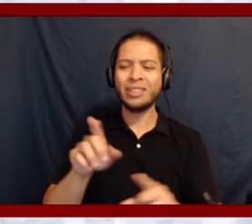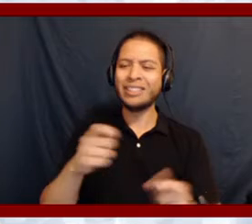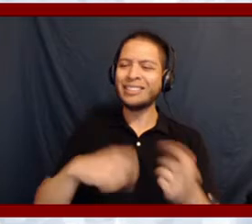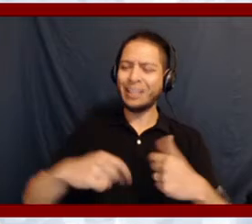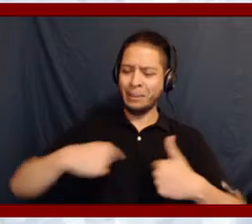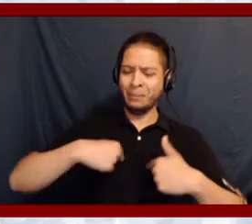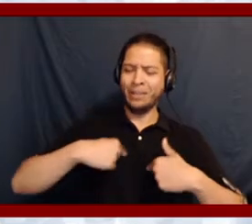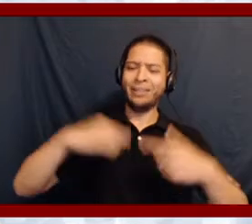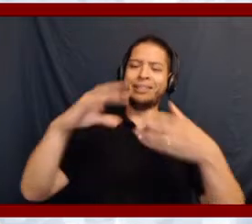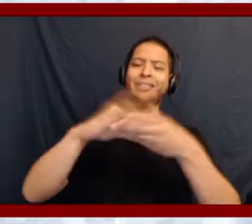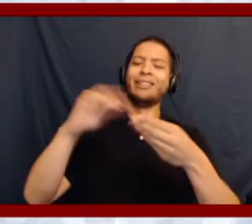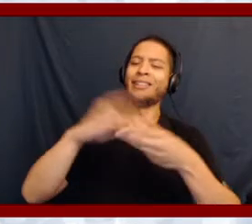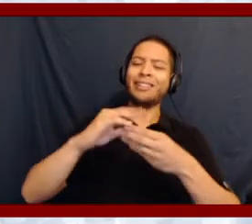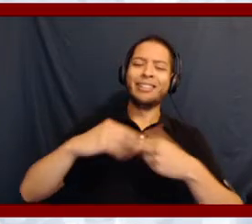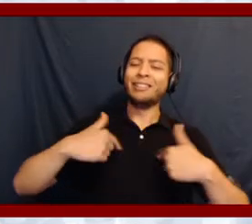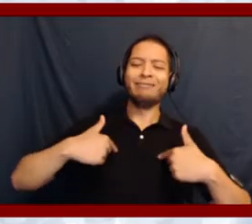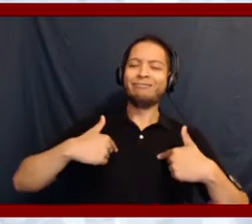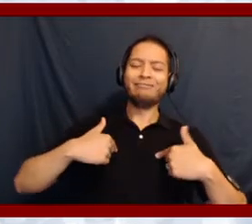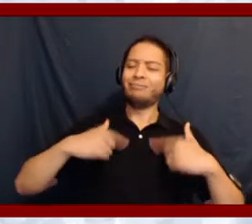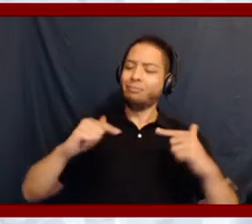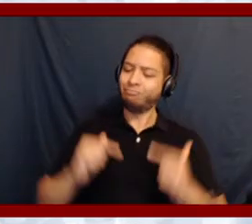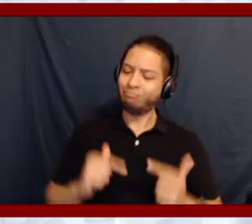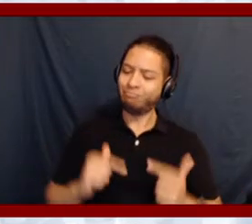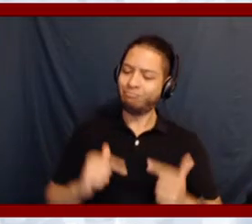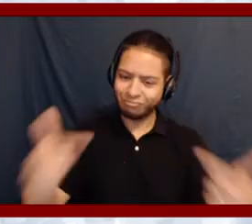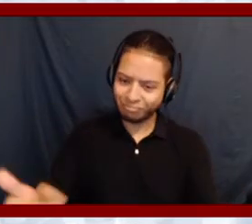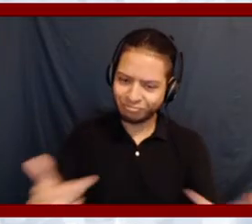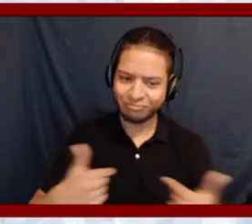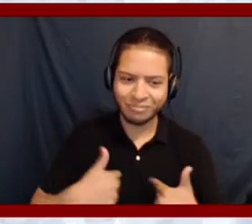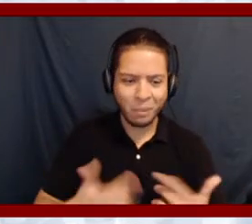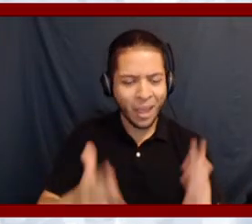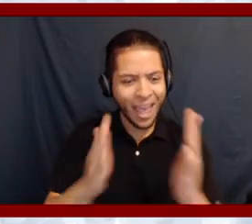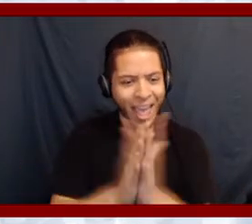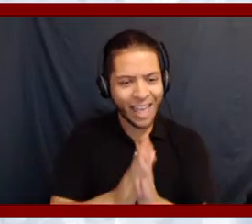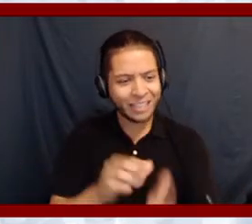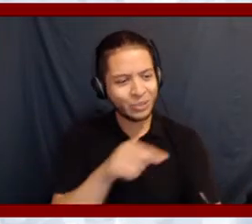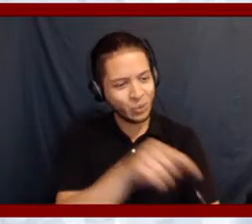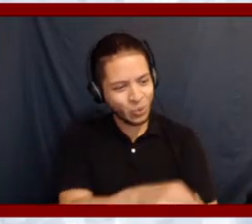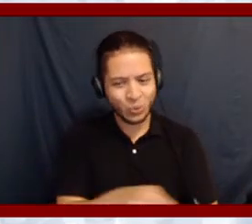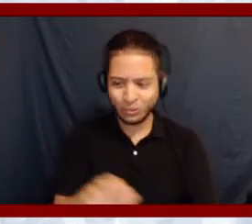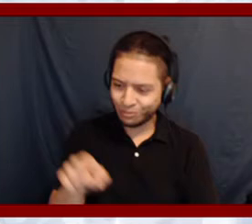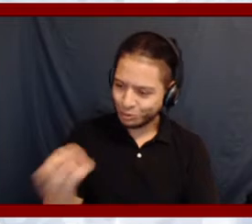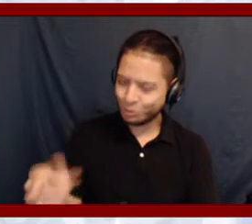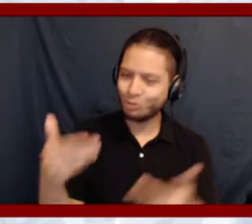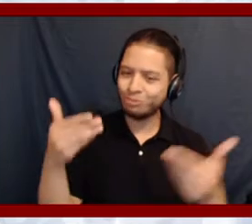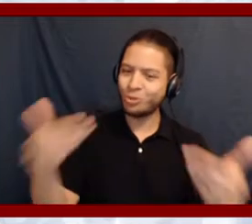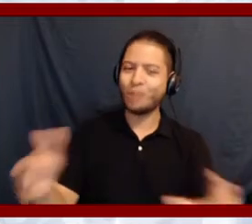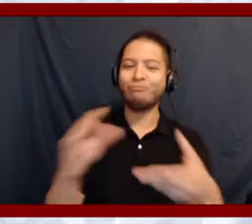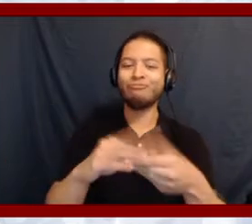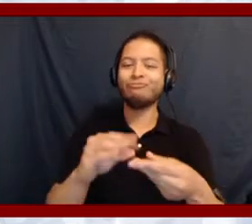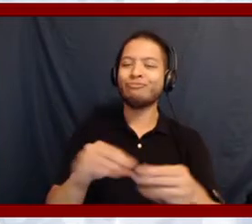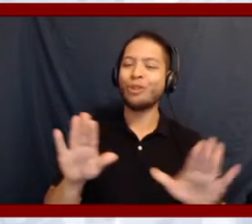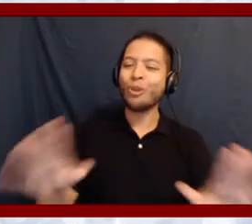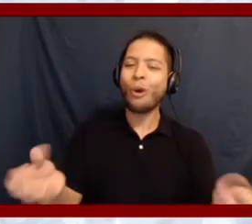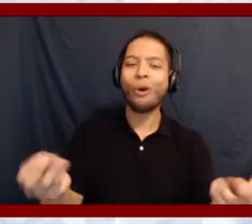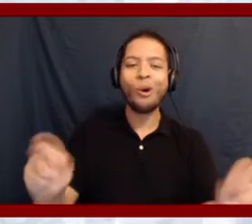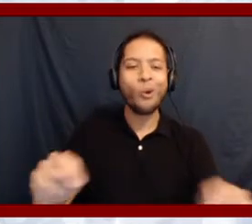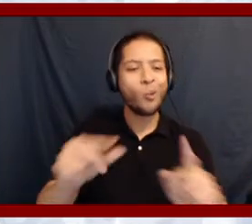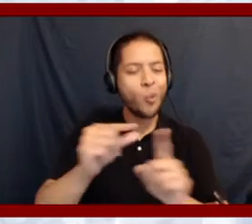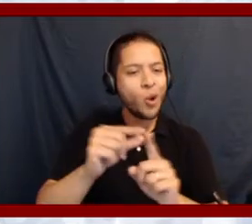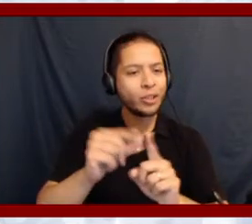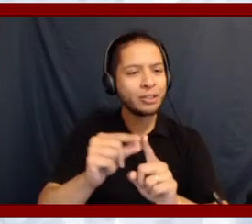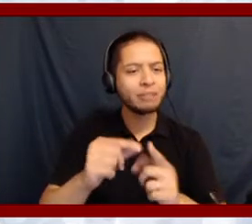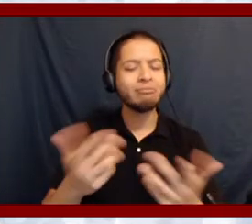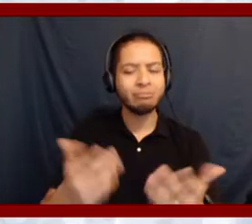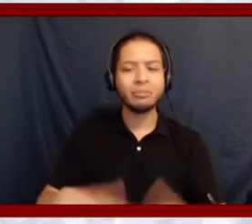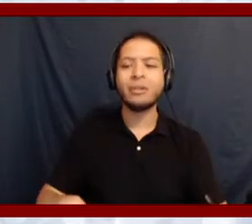going to turn it over to you and ask you to tell them in your own words about what it is you do,